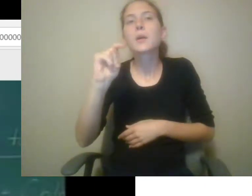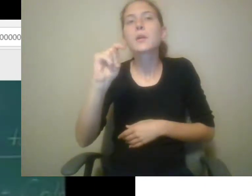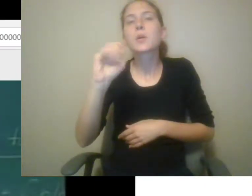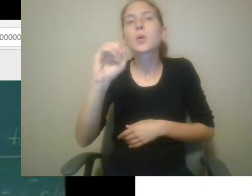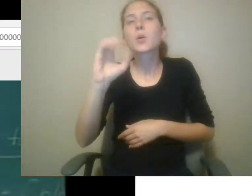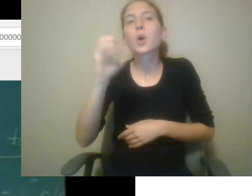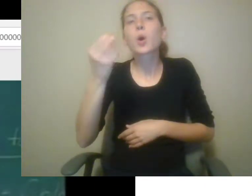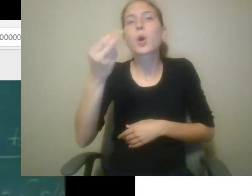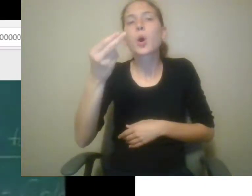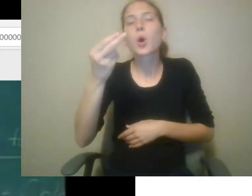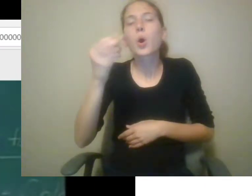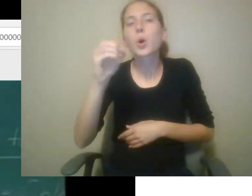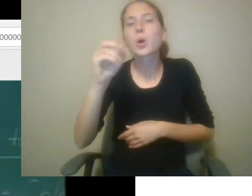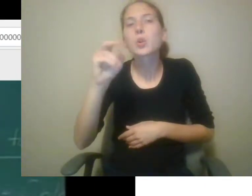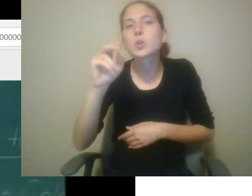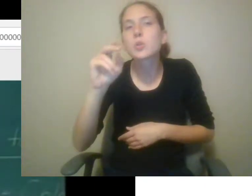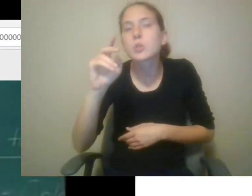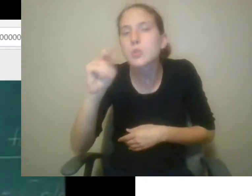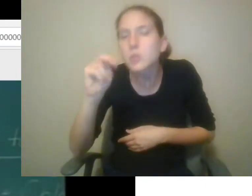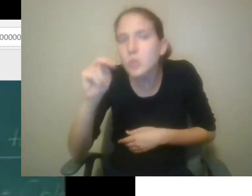lysosomes, okay, the